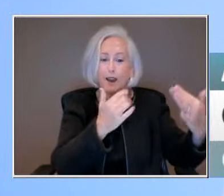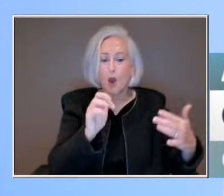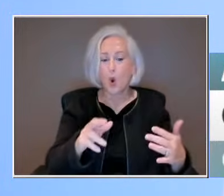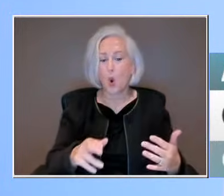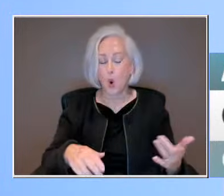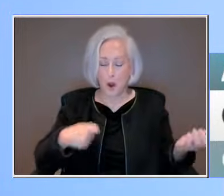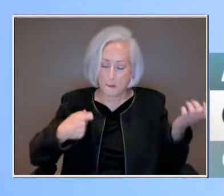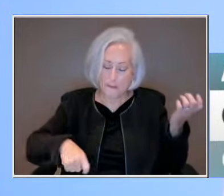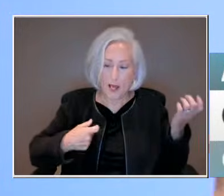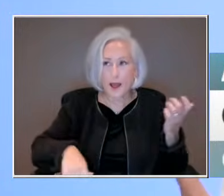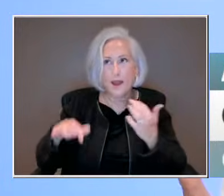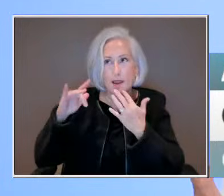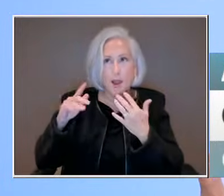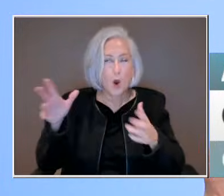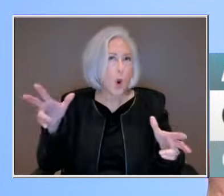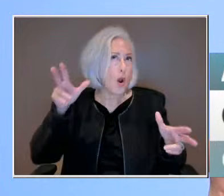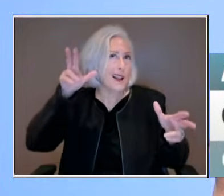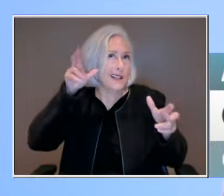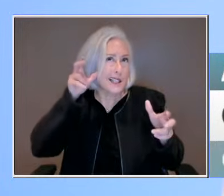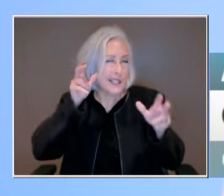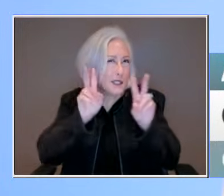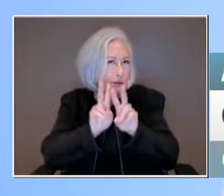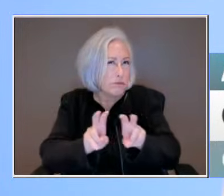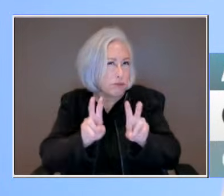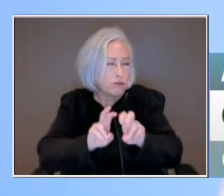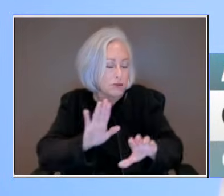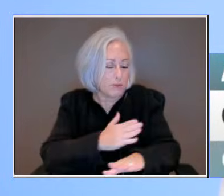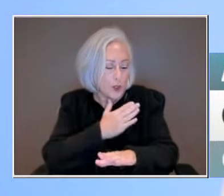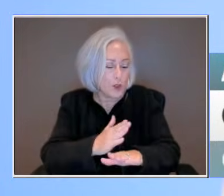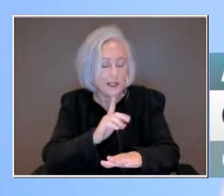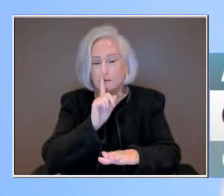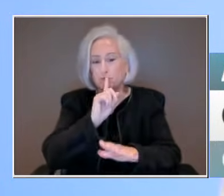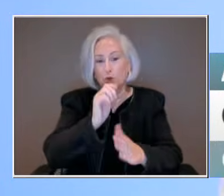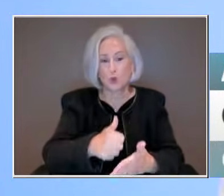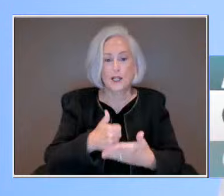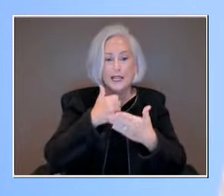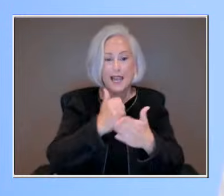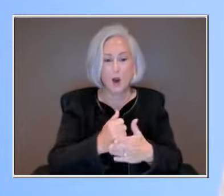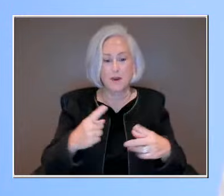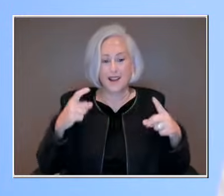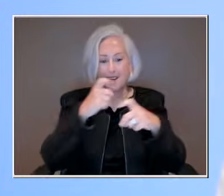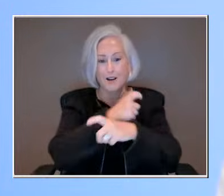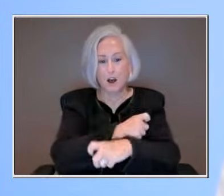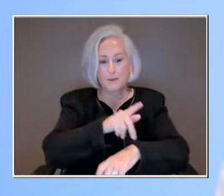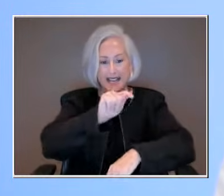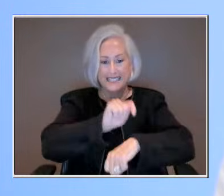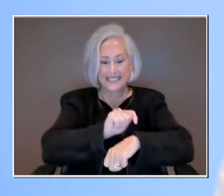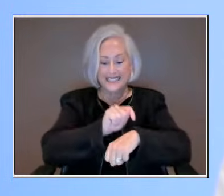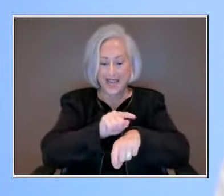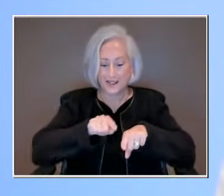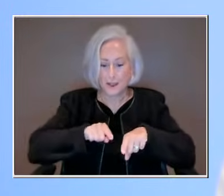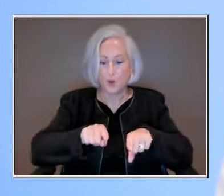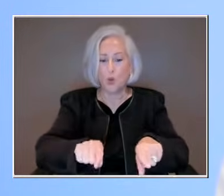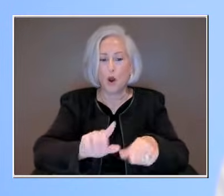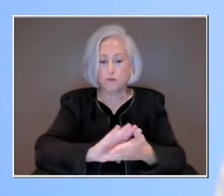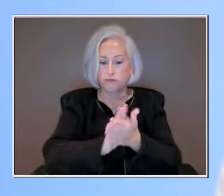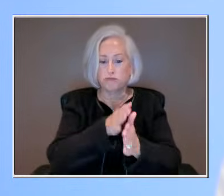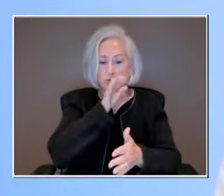critically help in the long term. It really helps with those complex tasks as we age. So critical